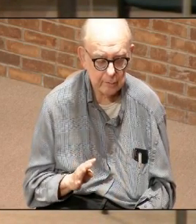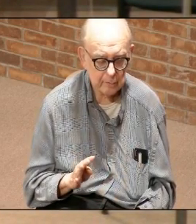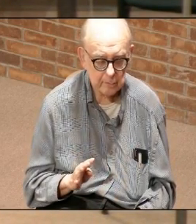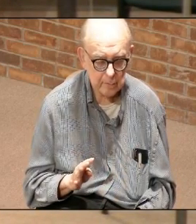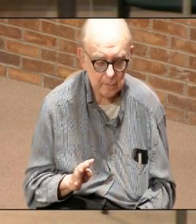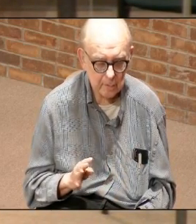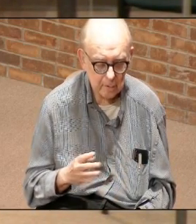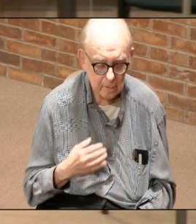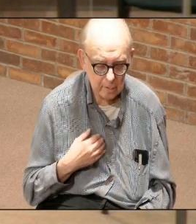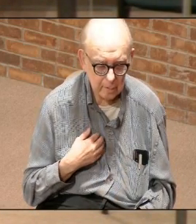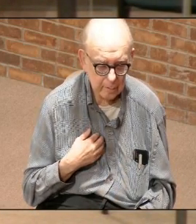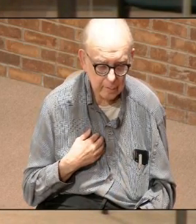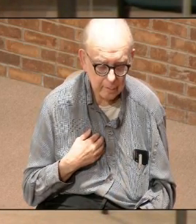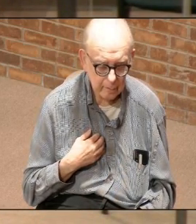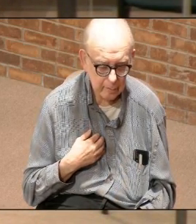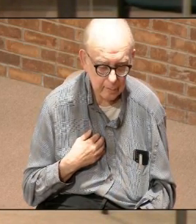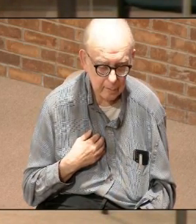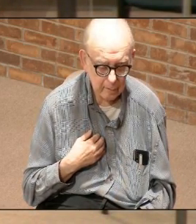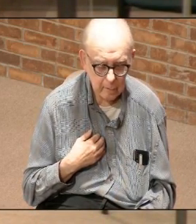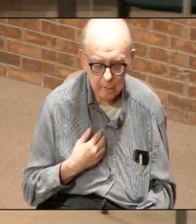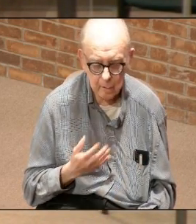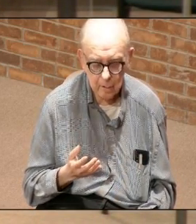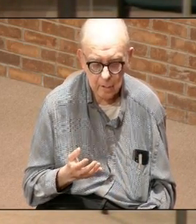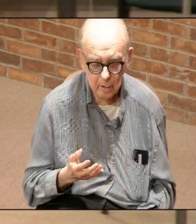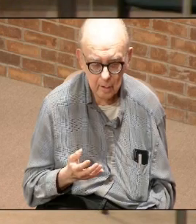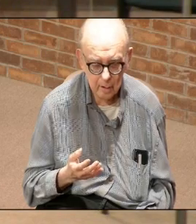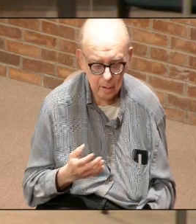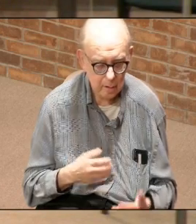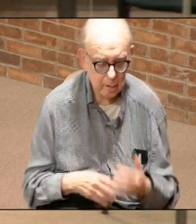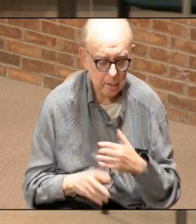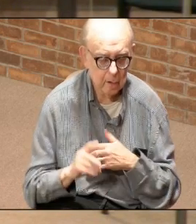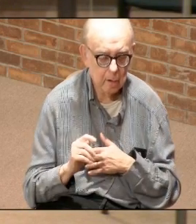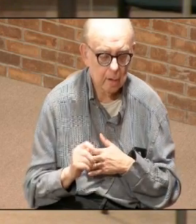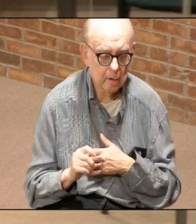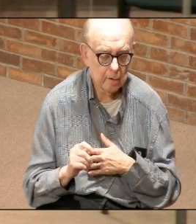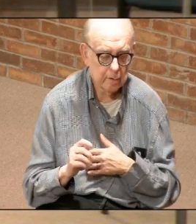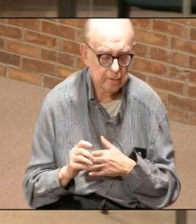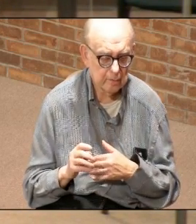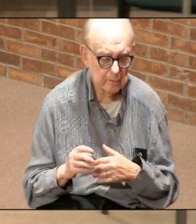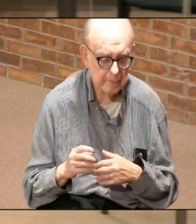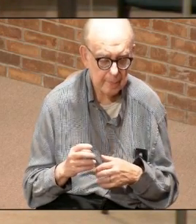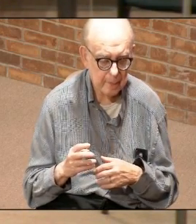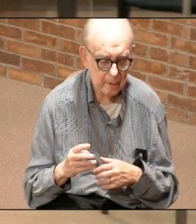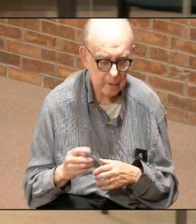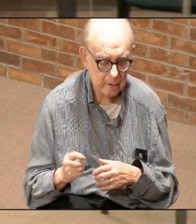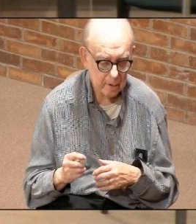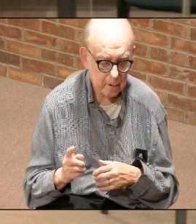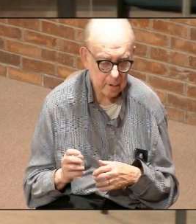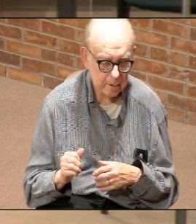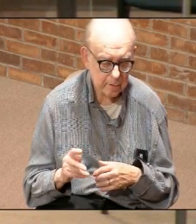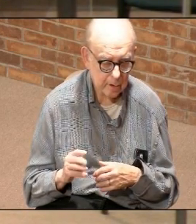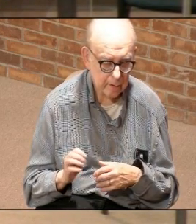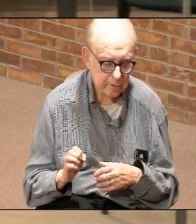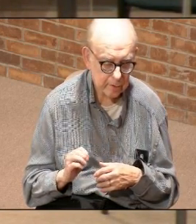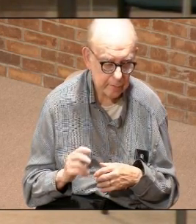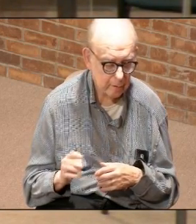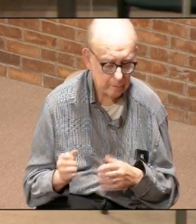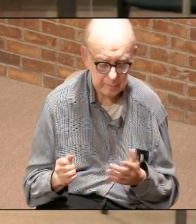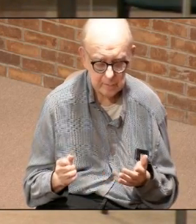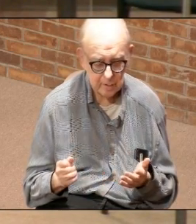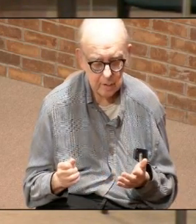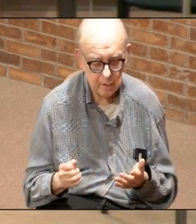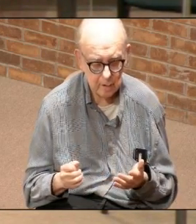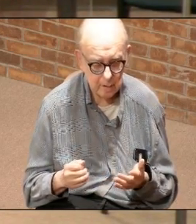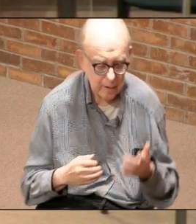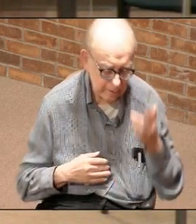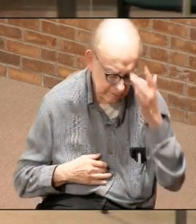and had eclampsia and had gone into toxemia, right? Or toxemia into eclampsia. Okay, so